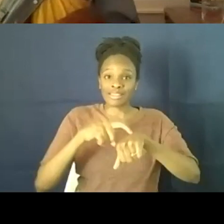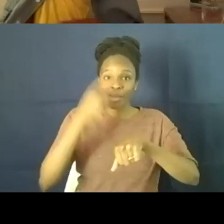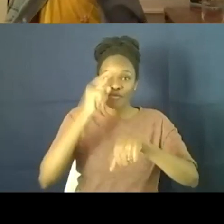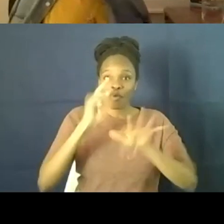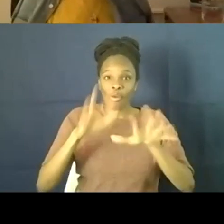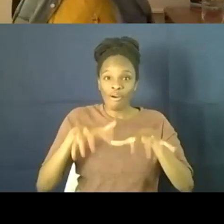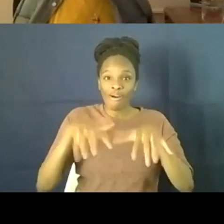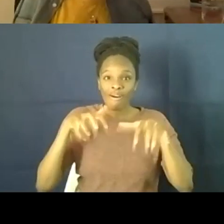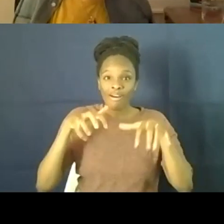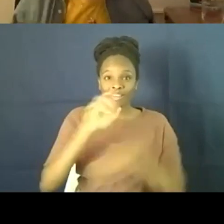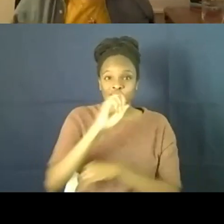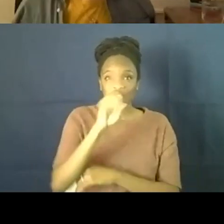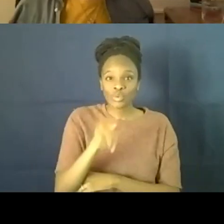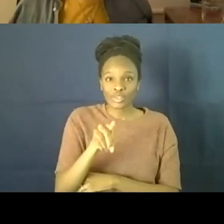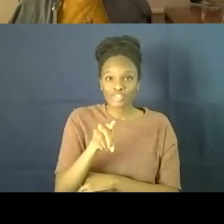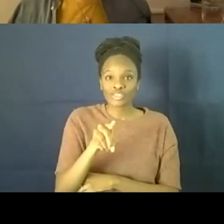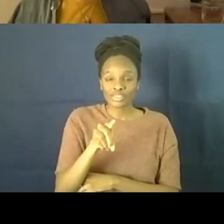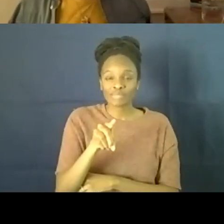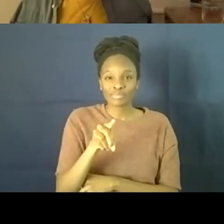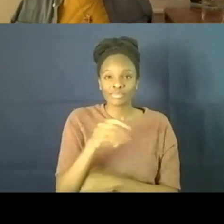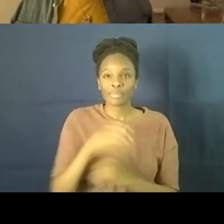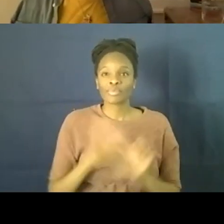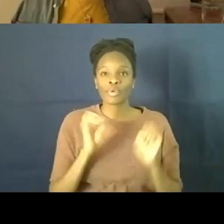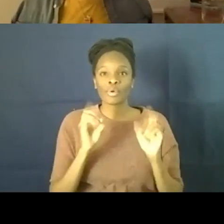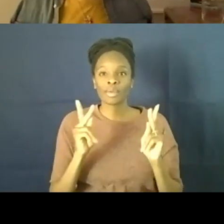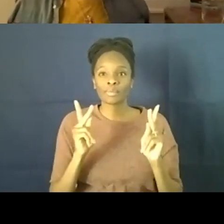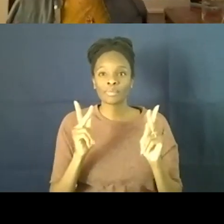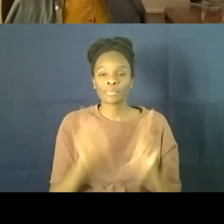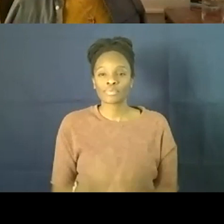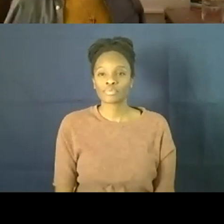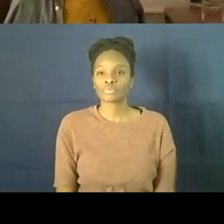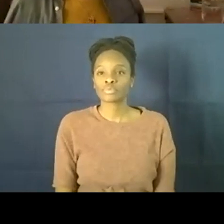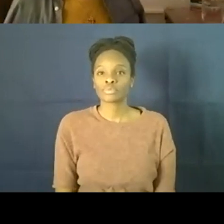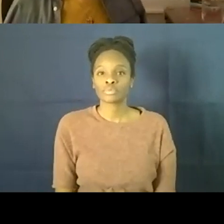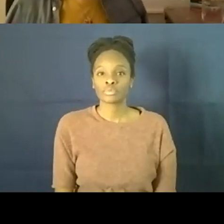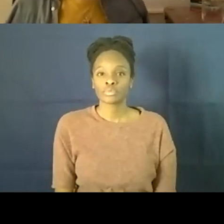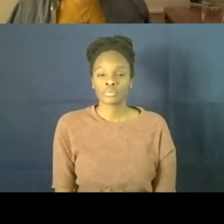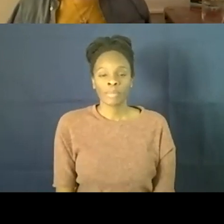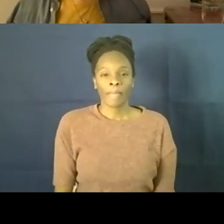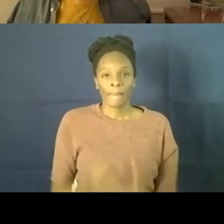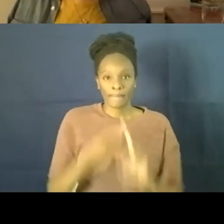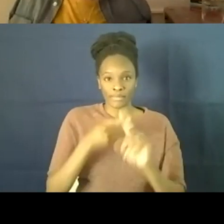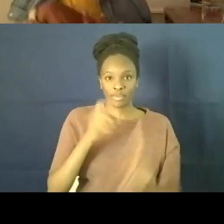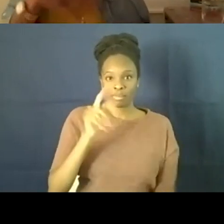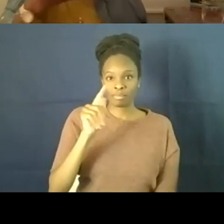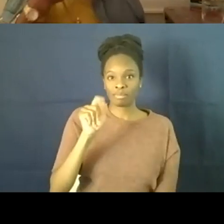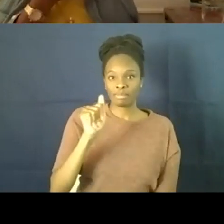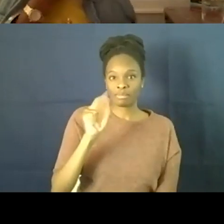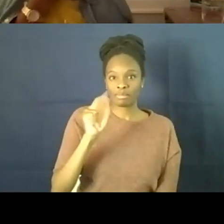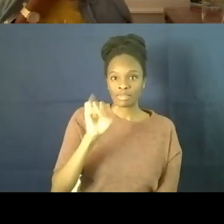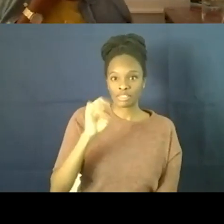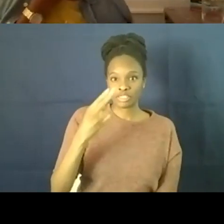I think we could talk to them. Okay. This is from Tanisha Jackson, who wants to